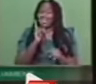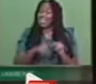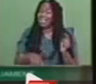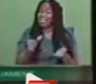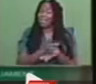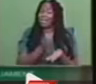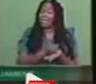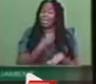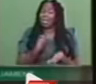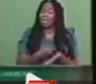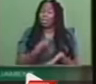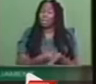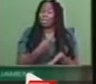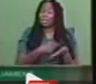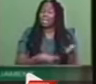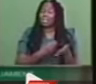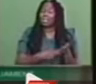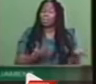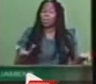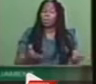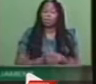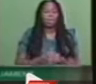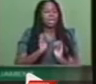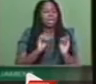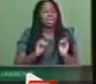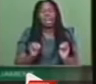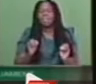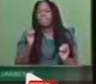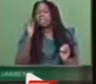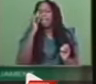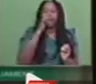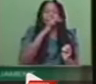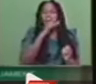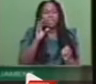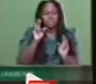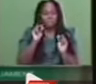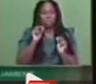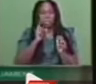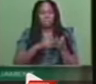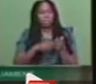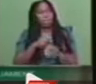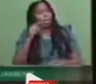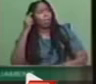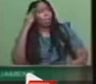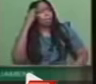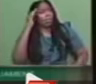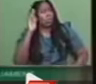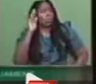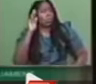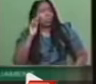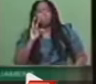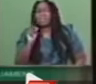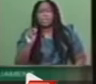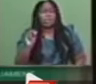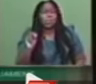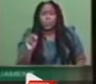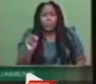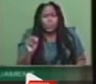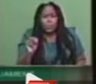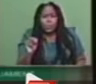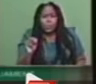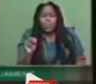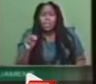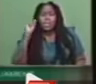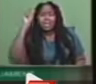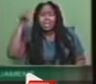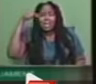taxes. There is no mystery or mischief query here. This is simply mismanagement and incompetence on the part of